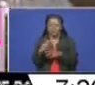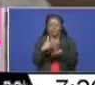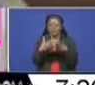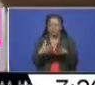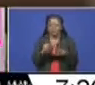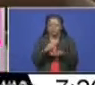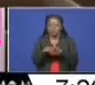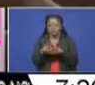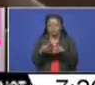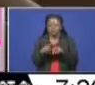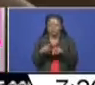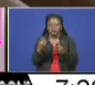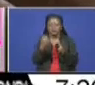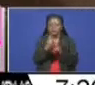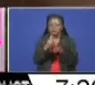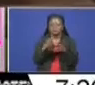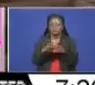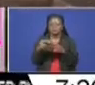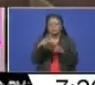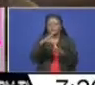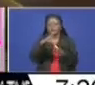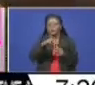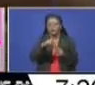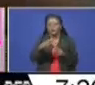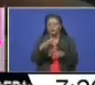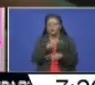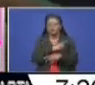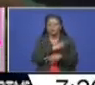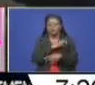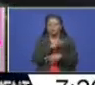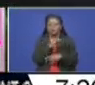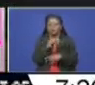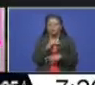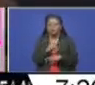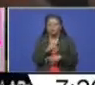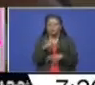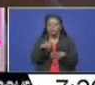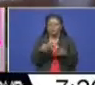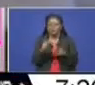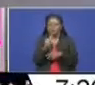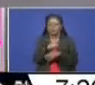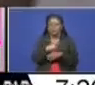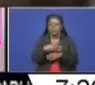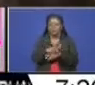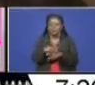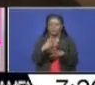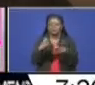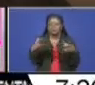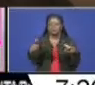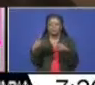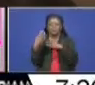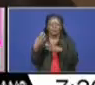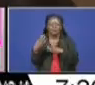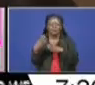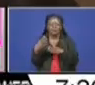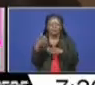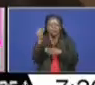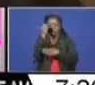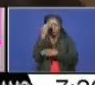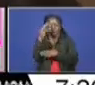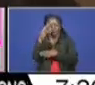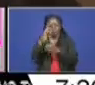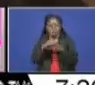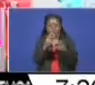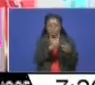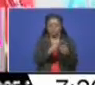Hurricane Dorian in Abaco and Grand Bahama. Minister of Transport and Local Government, the Honorable Renwood Wells, was also on hand